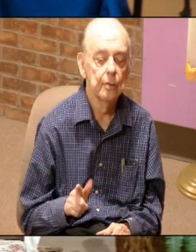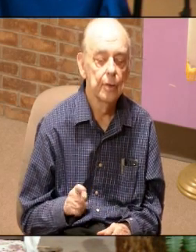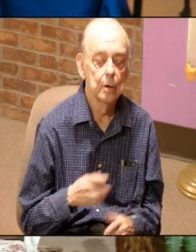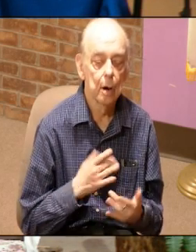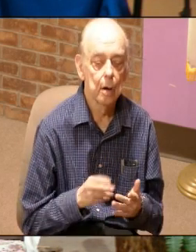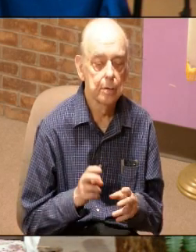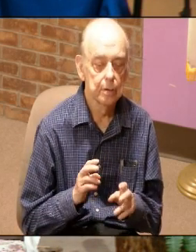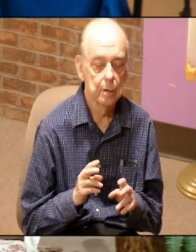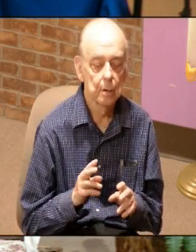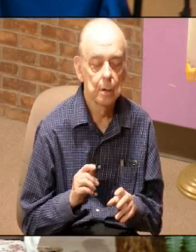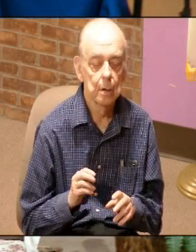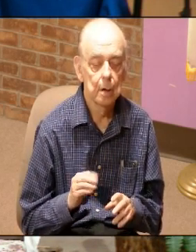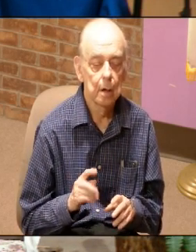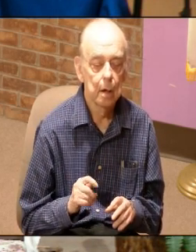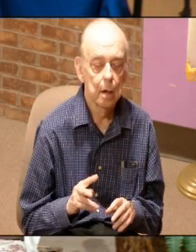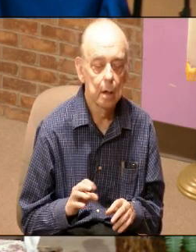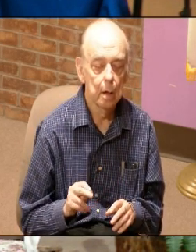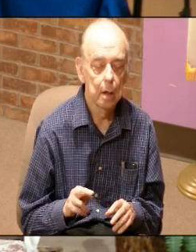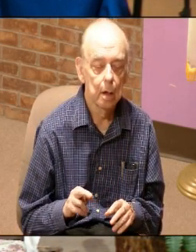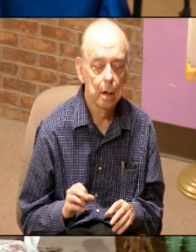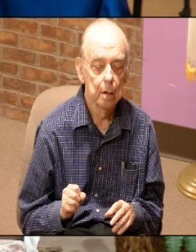they were still in training